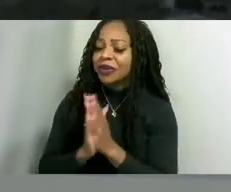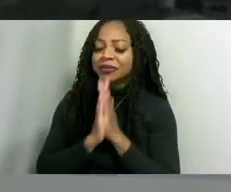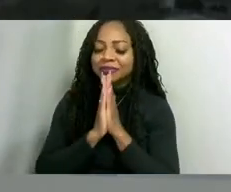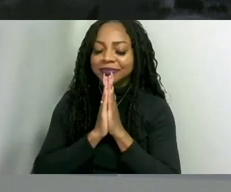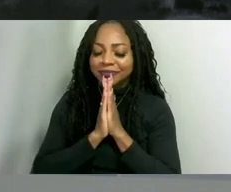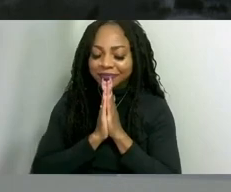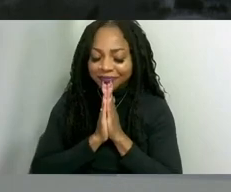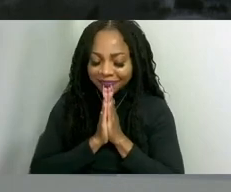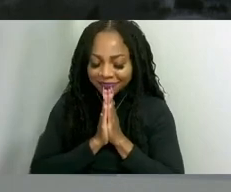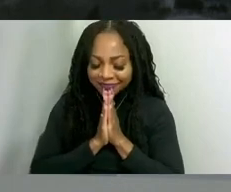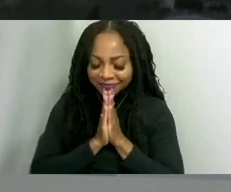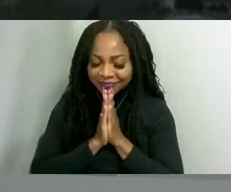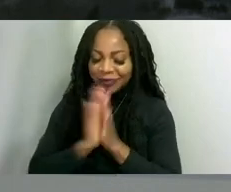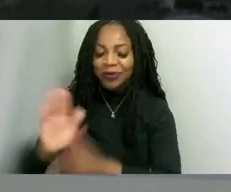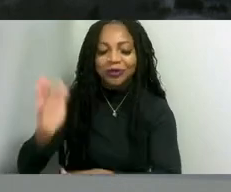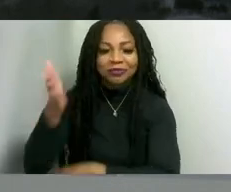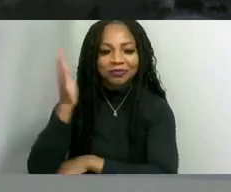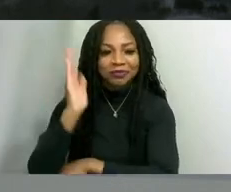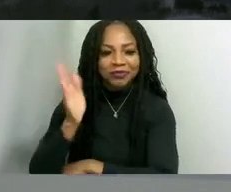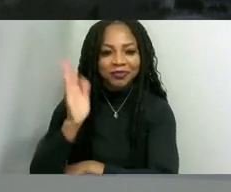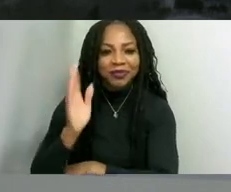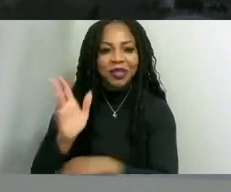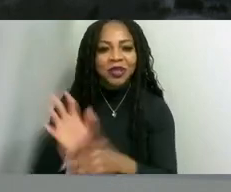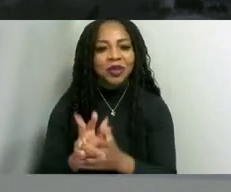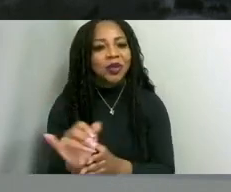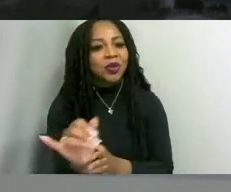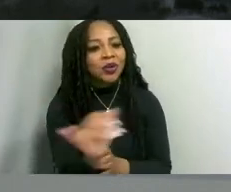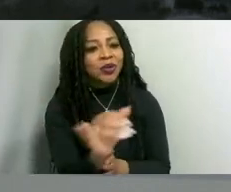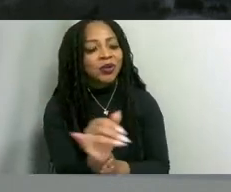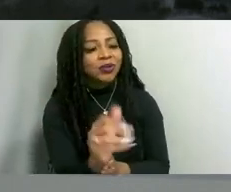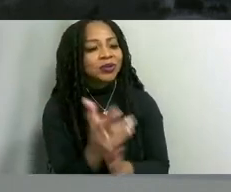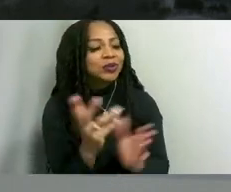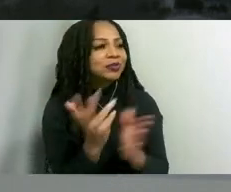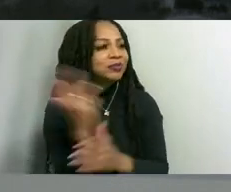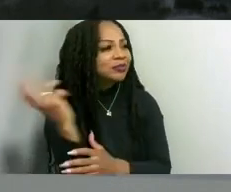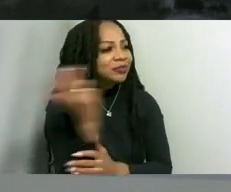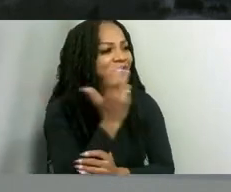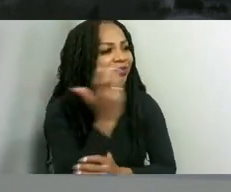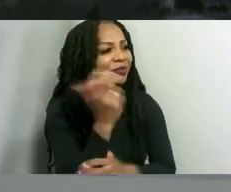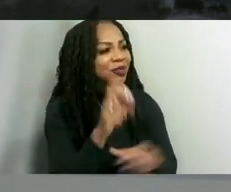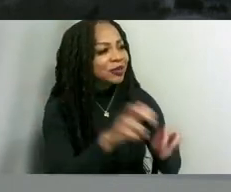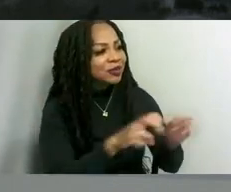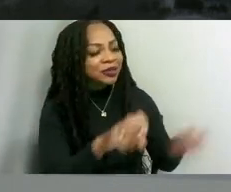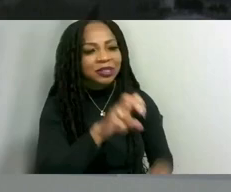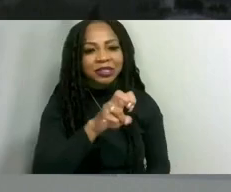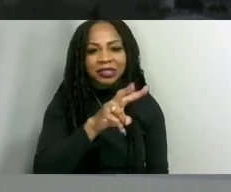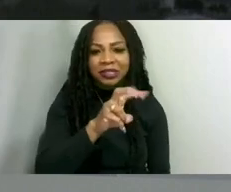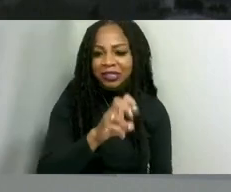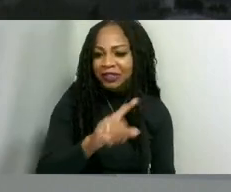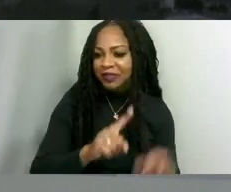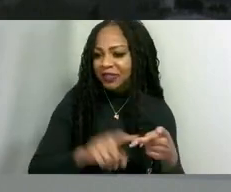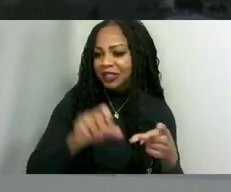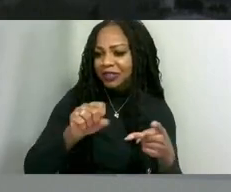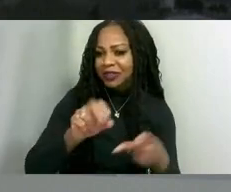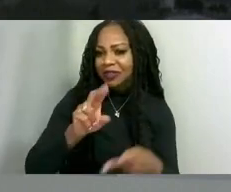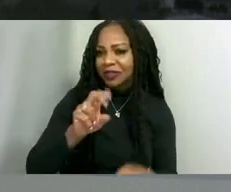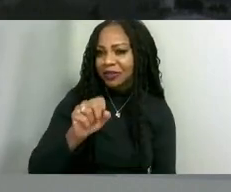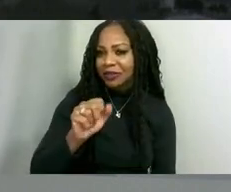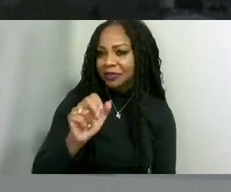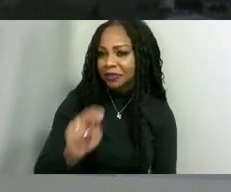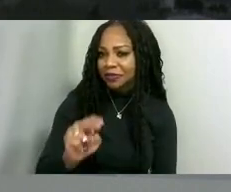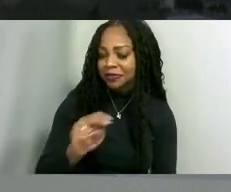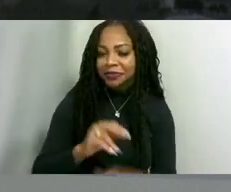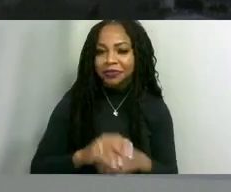very moving, and to our generous and brilliant co-moderators, Eve Chalk and Susan Blight. On behalf of